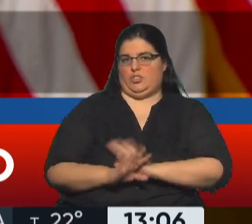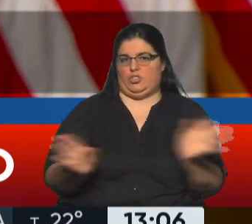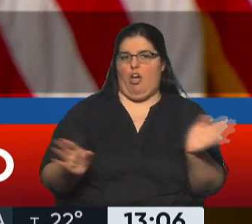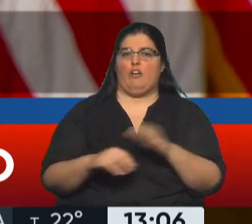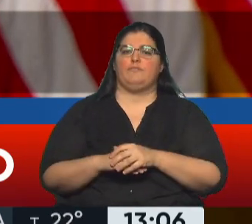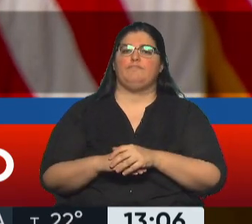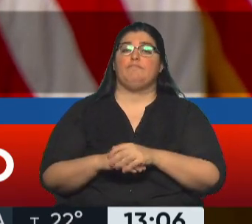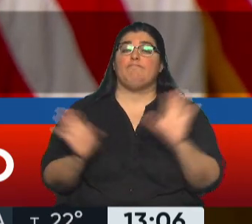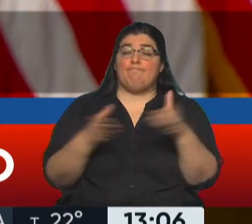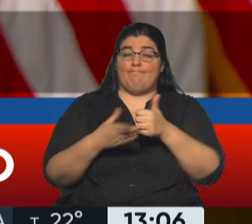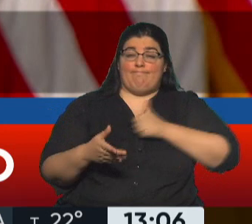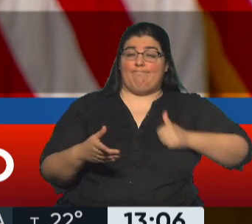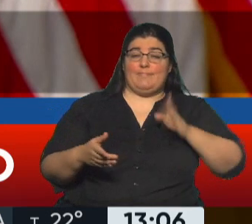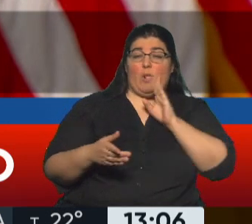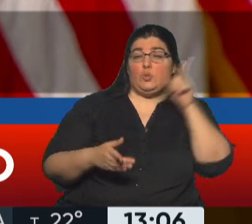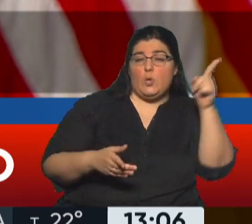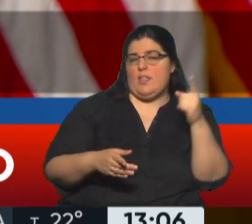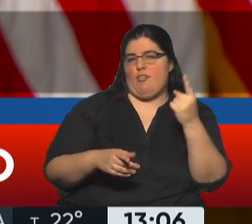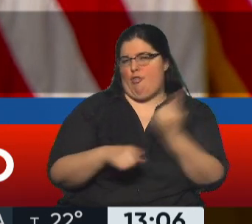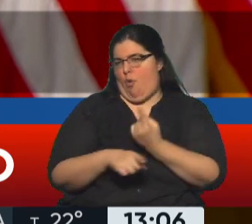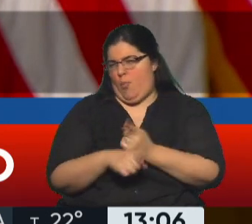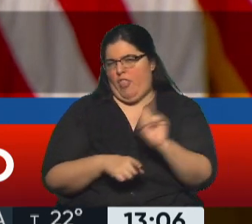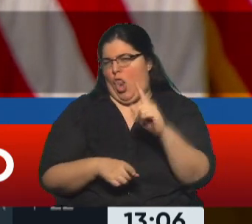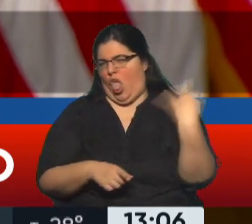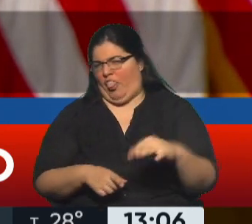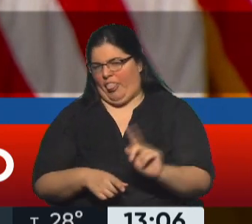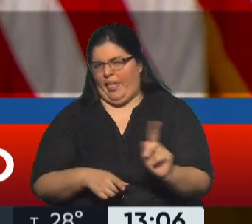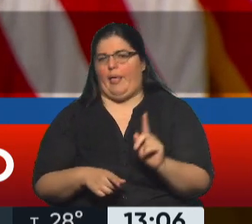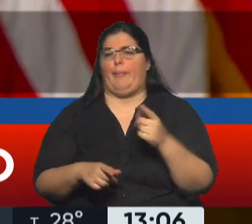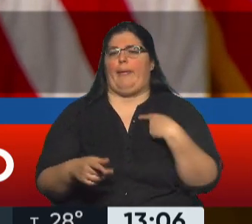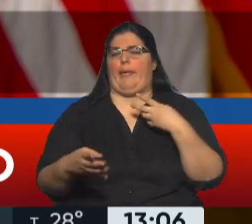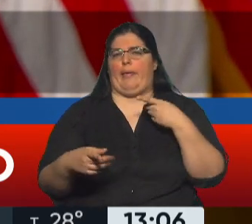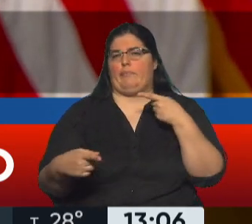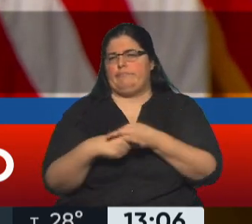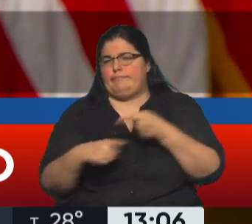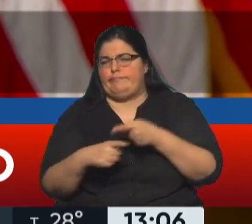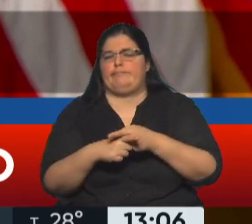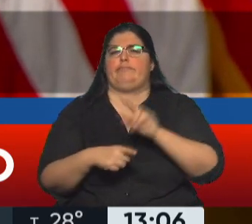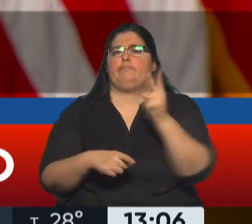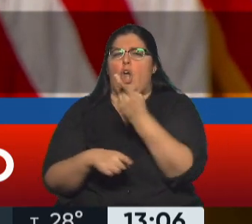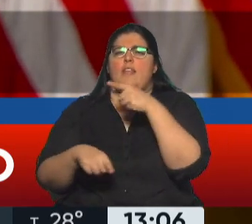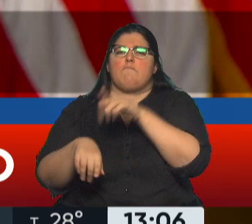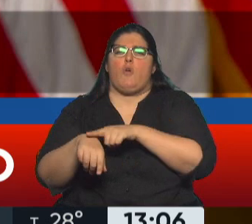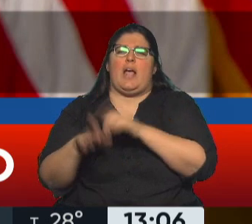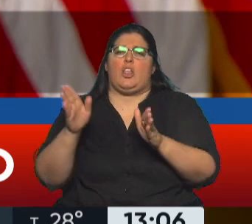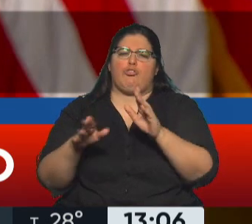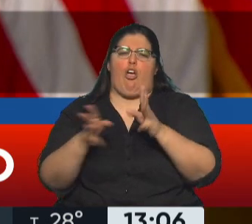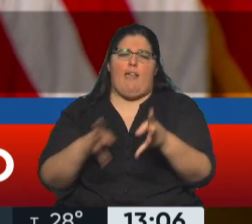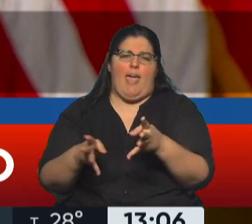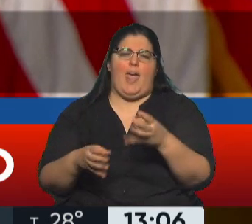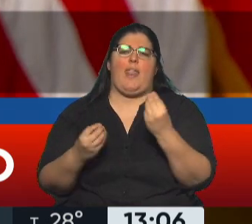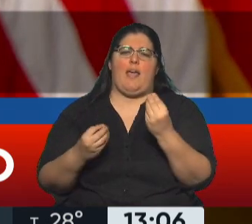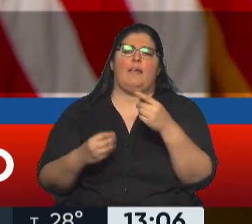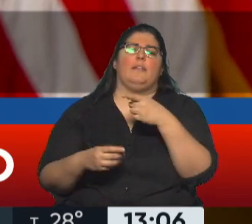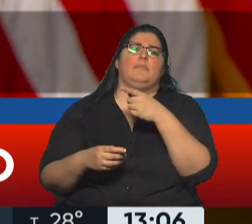American troops cannot and should not be fighting in a war and dying in a war that Afghan forces are